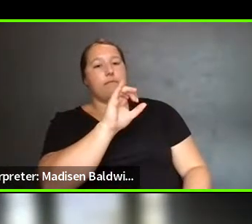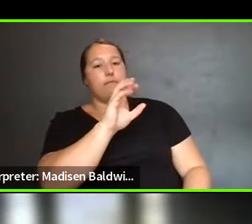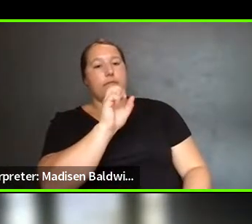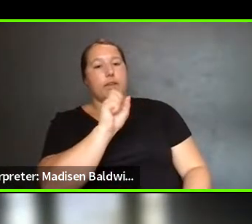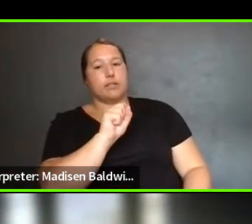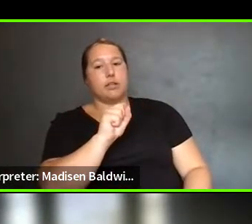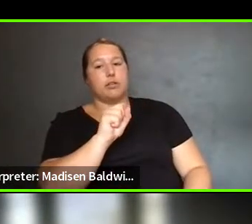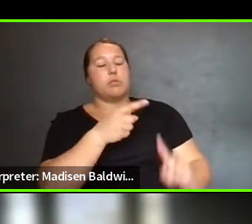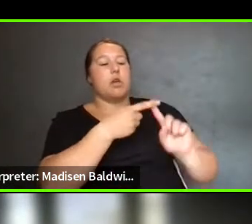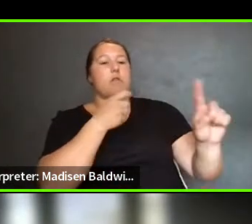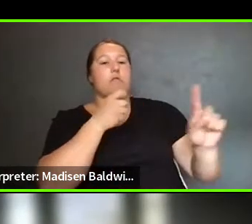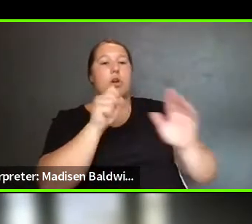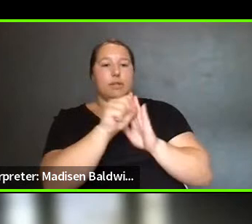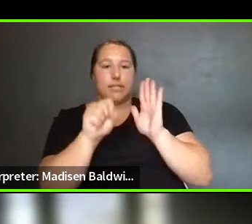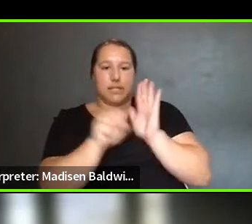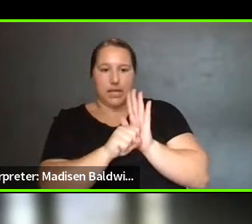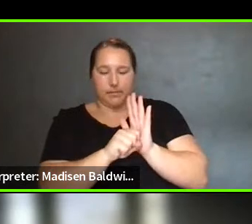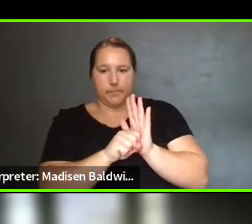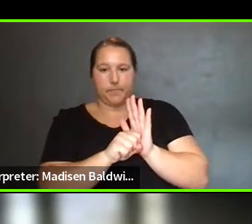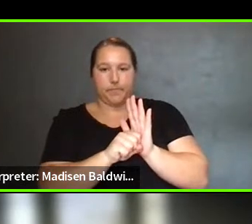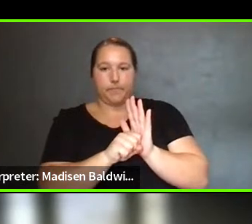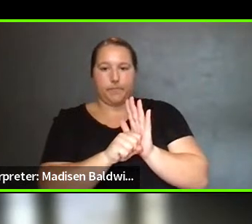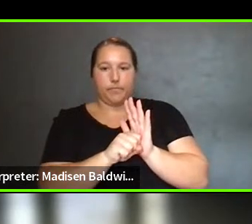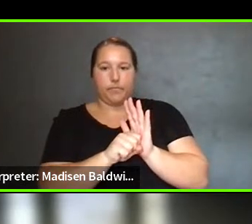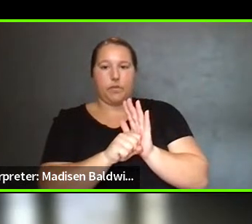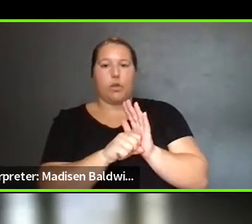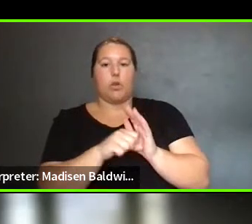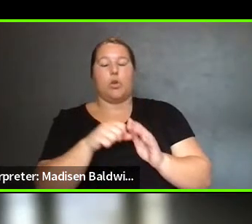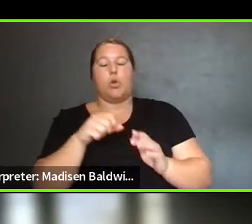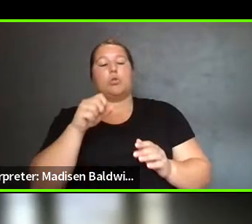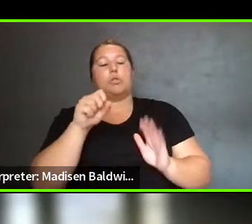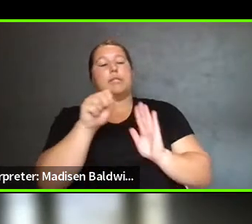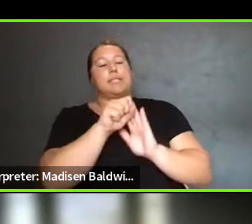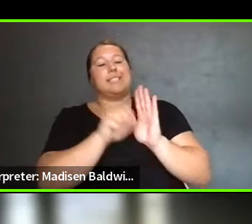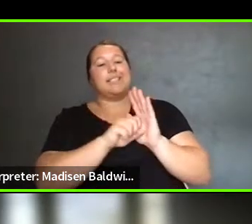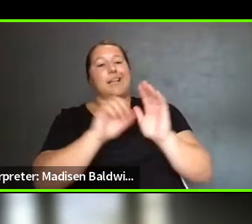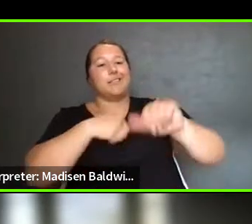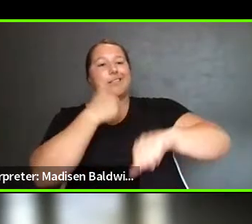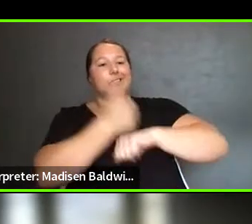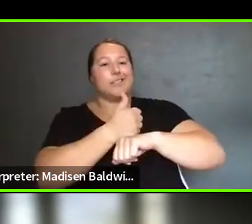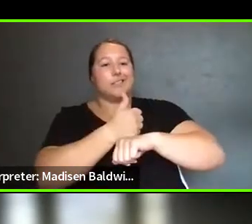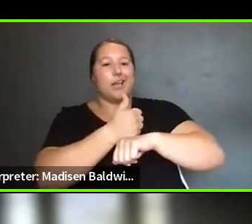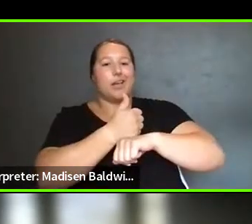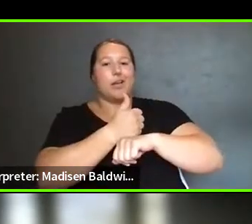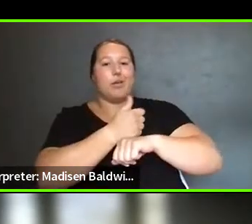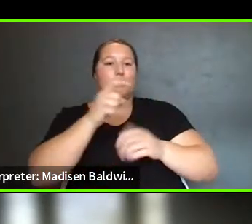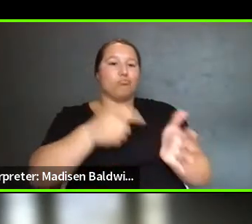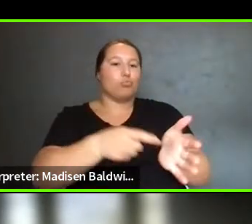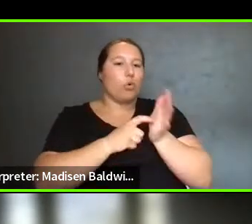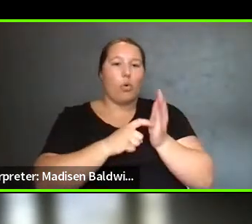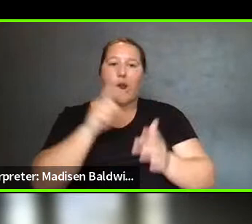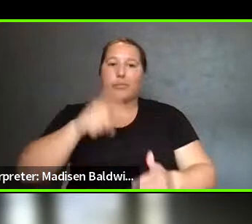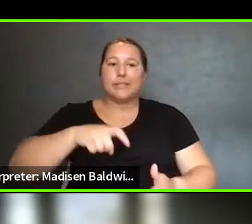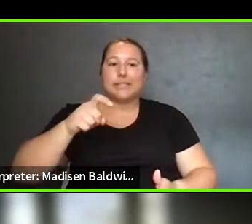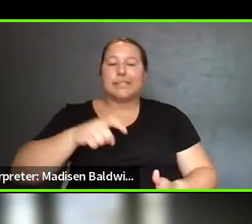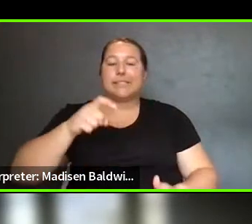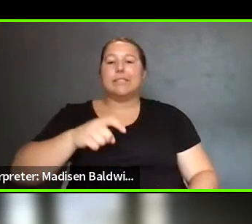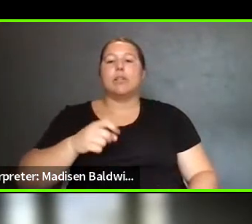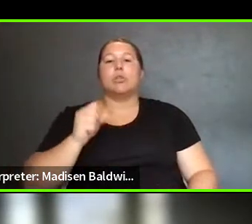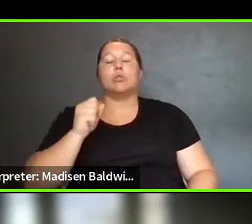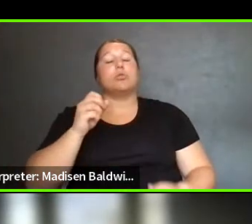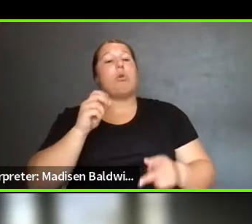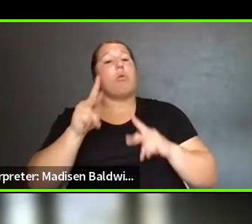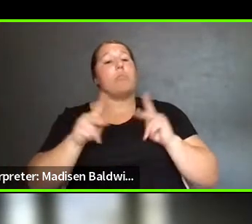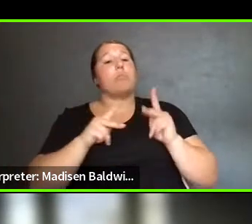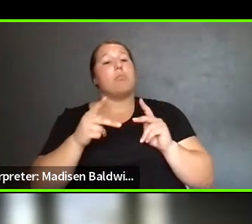the state. So they do have criteria and parameters around that funding. So when people apply for it,